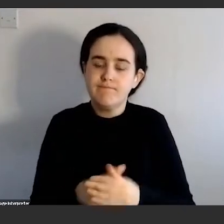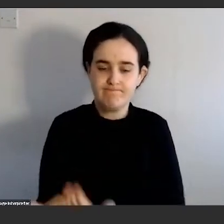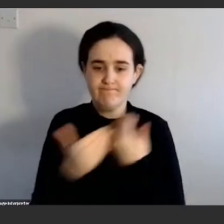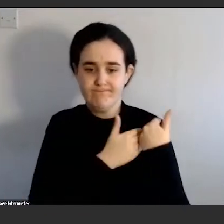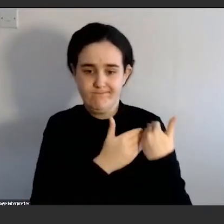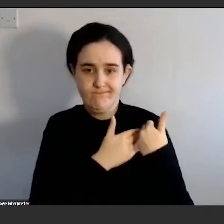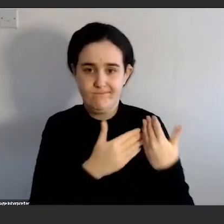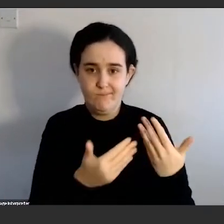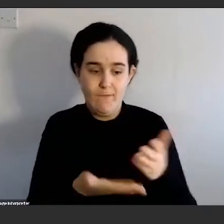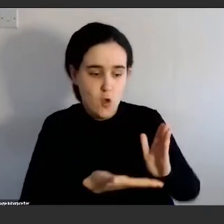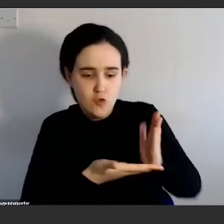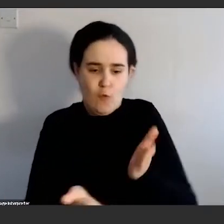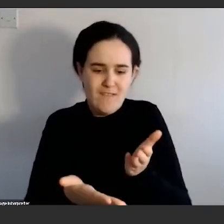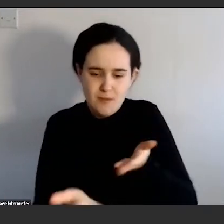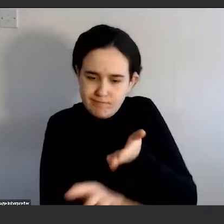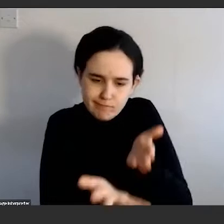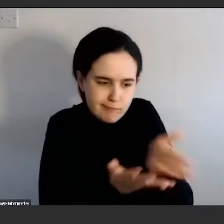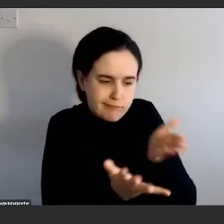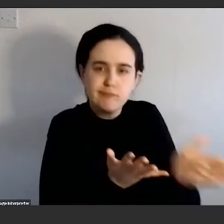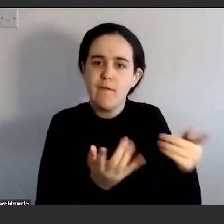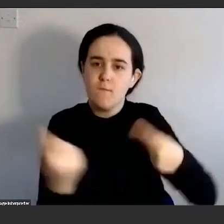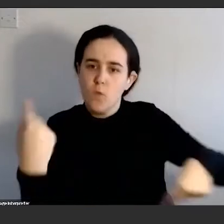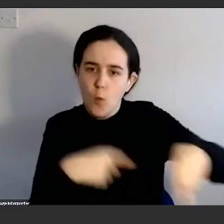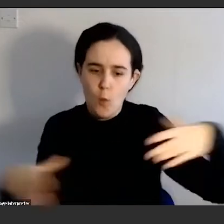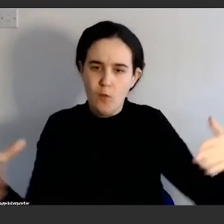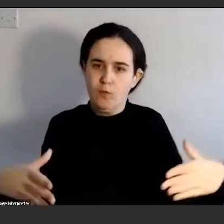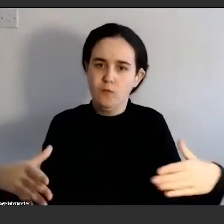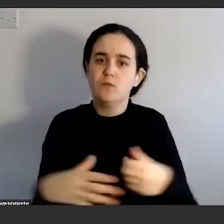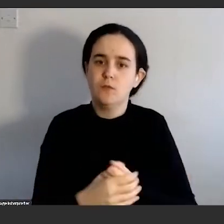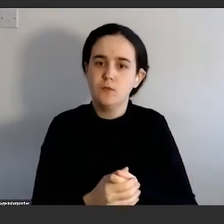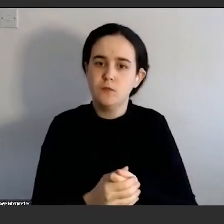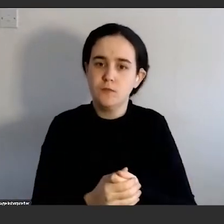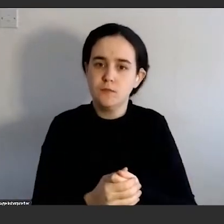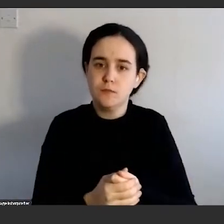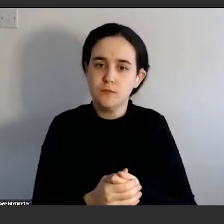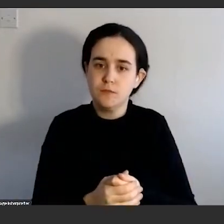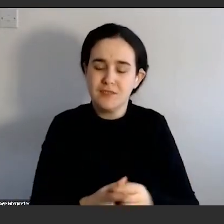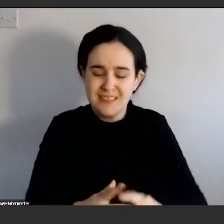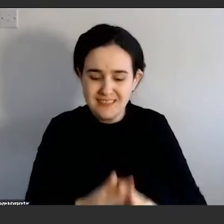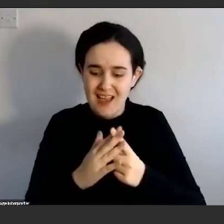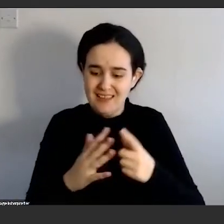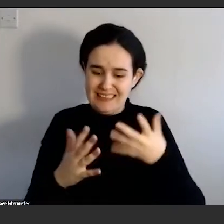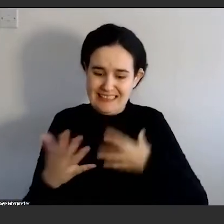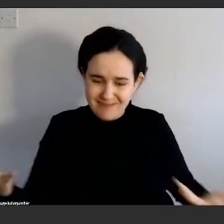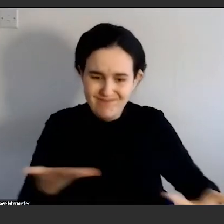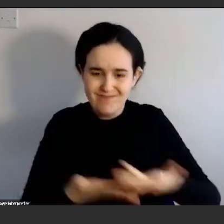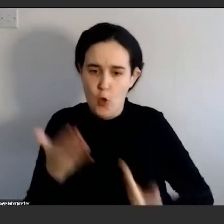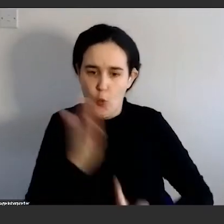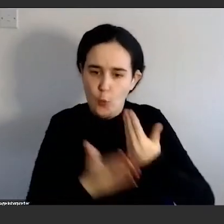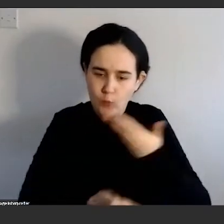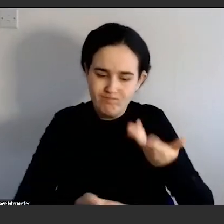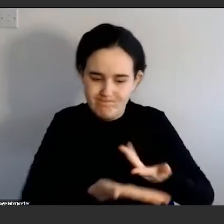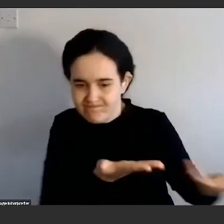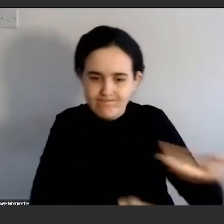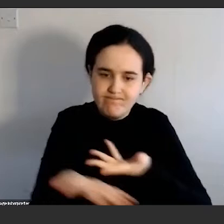was not consulting with organizations of persons with disabilities, reflecting a